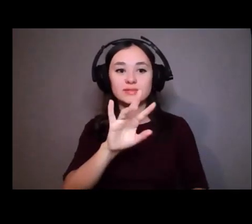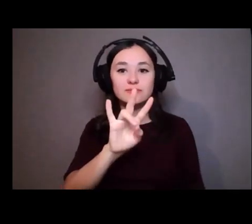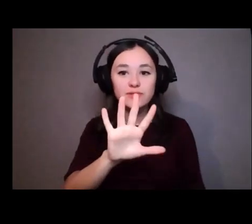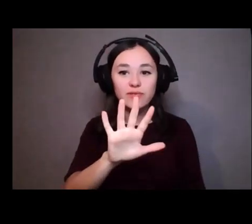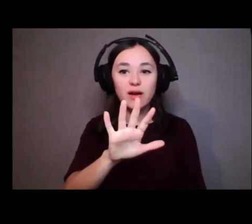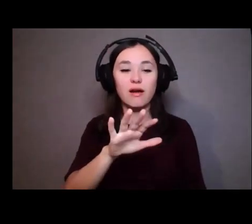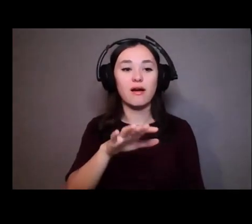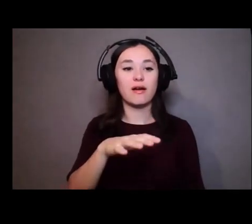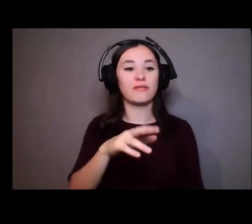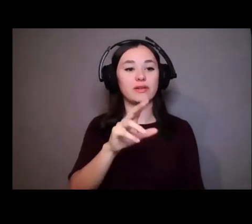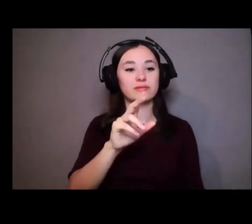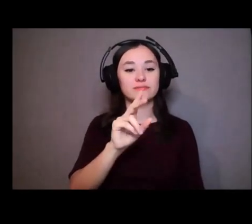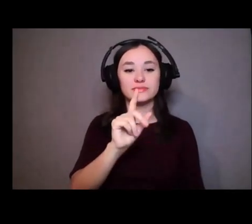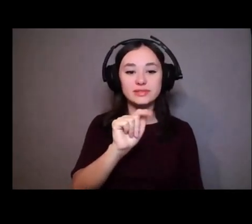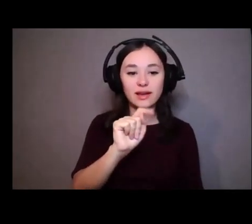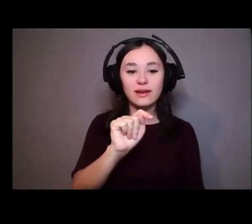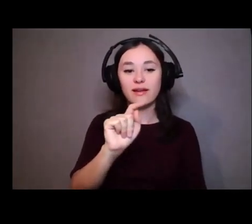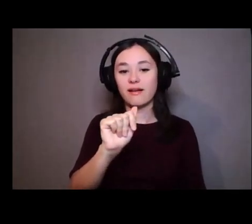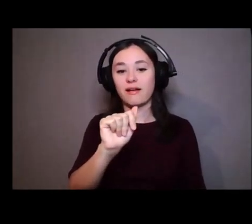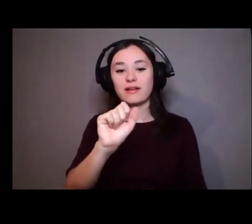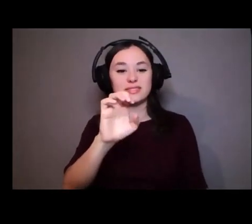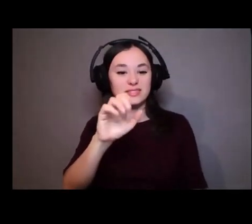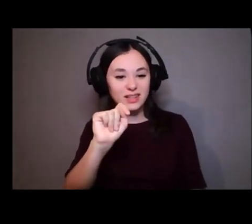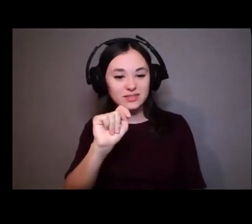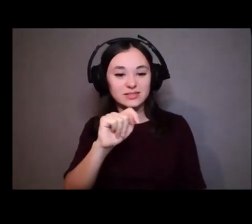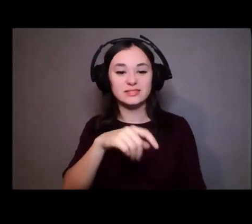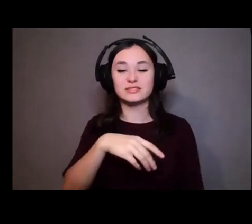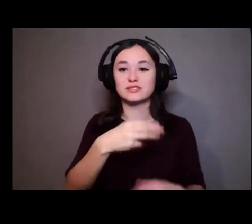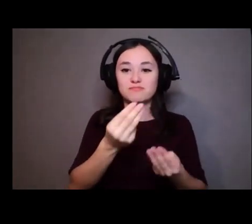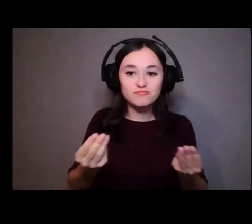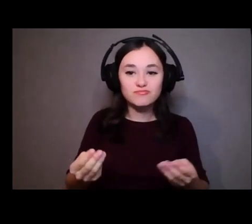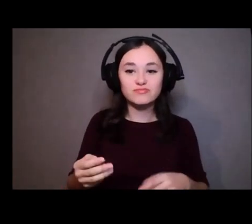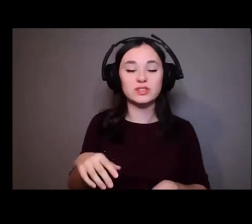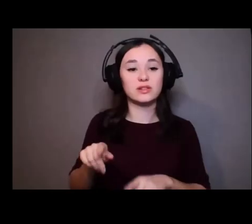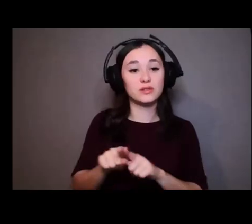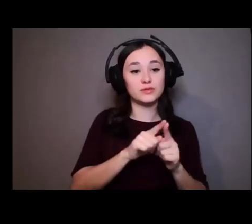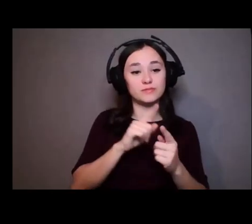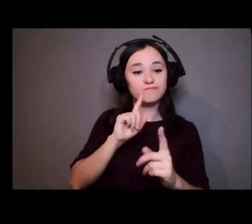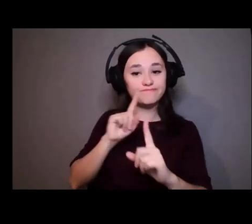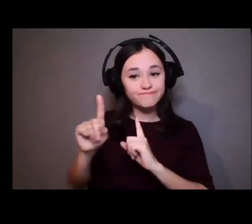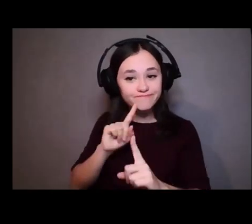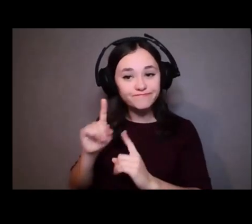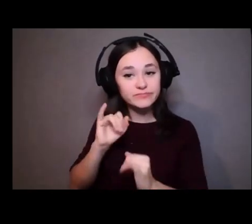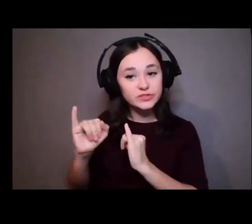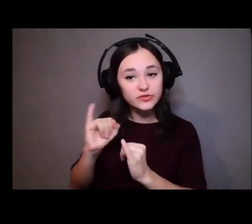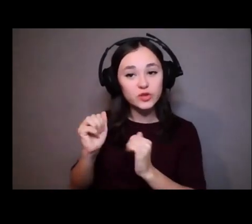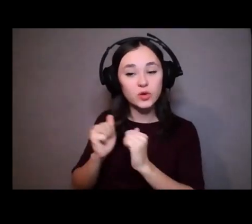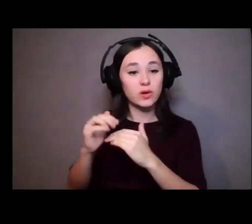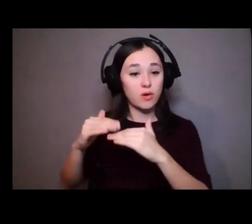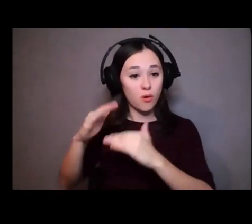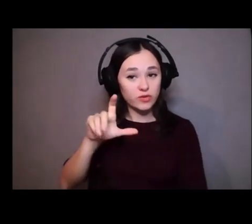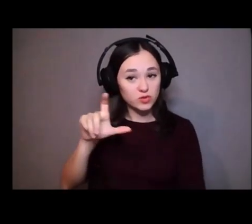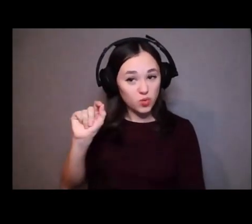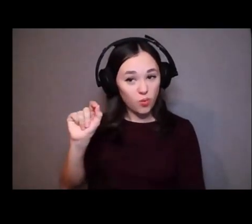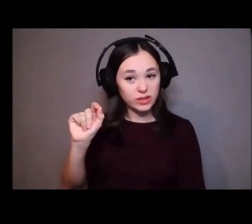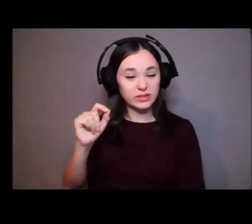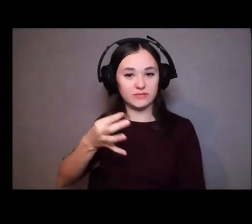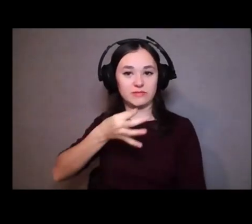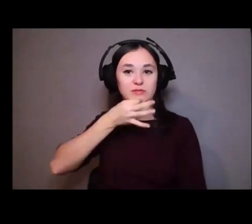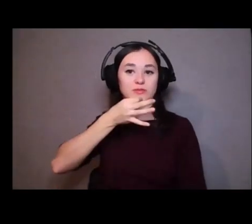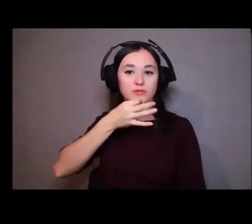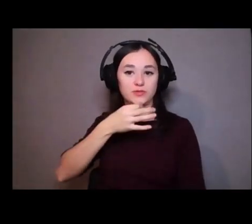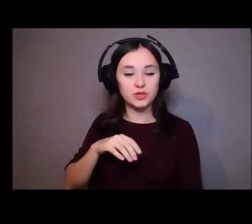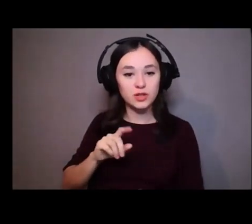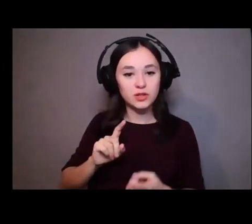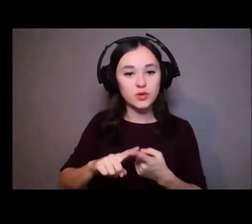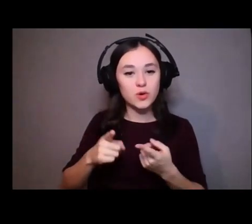materials provided by the state, conducted nearly 20 interviews with state subject matter experts to identify and